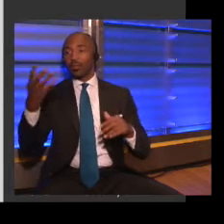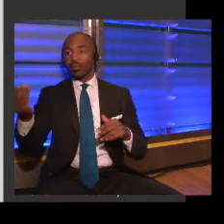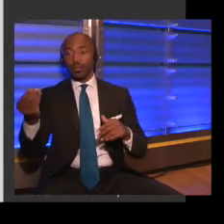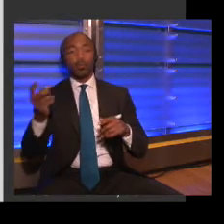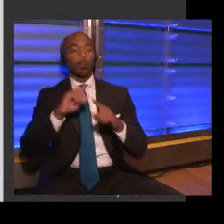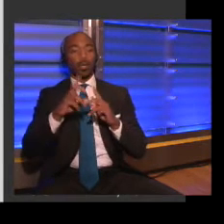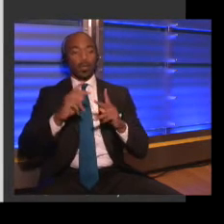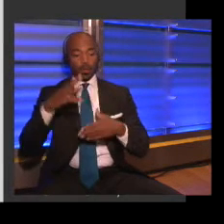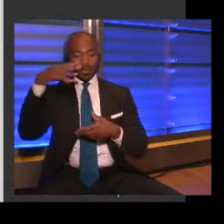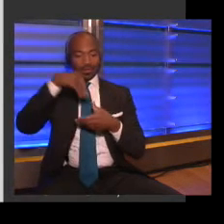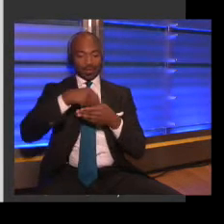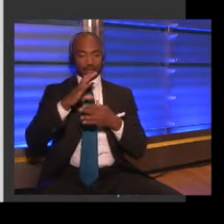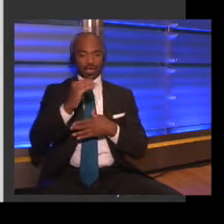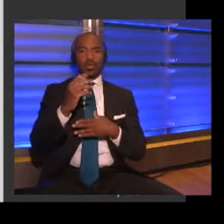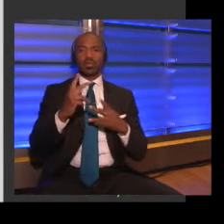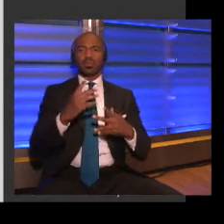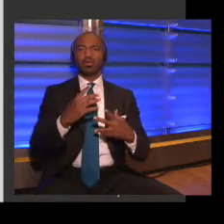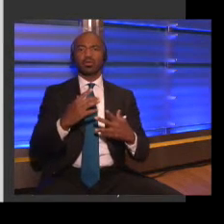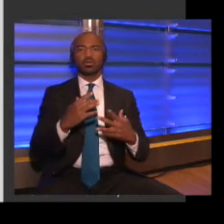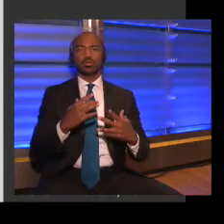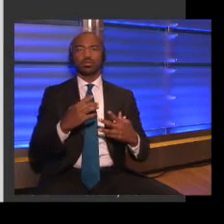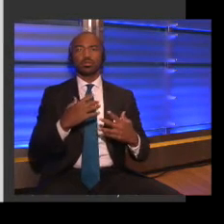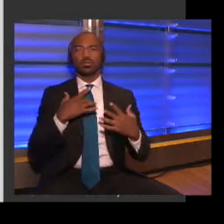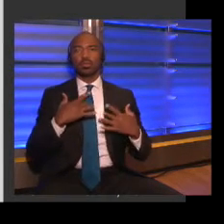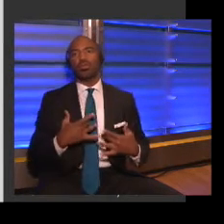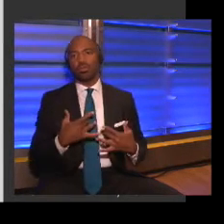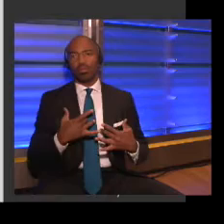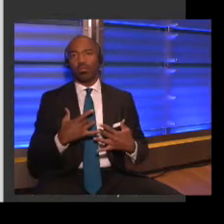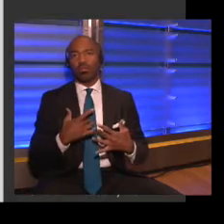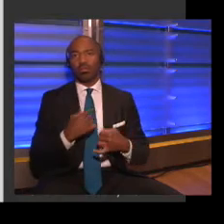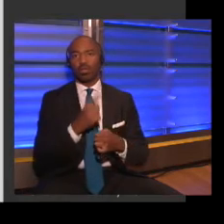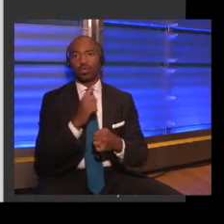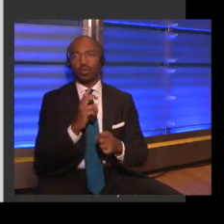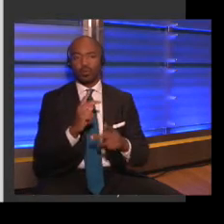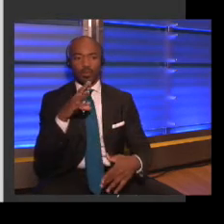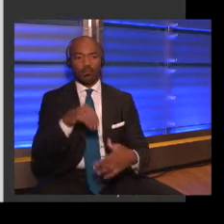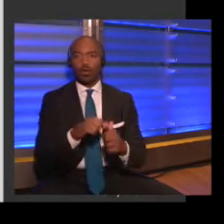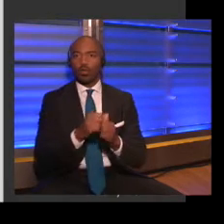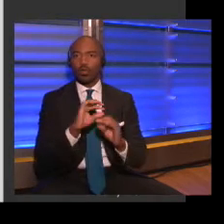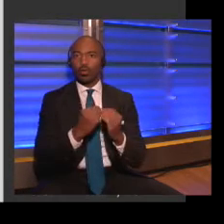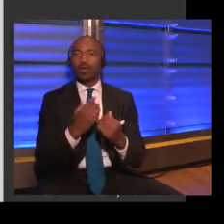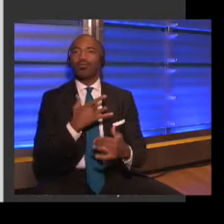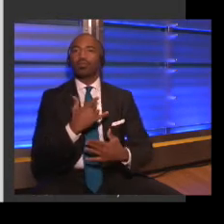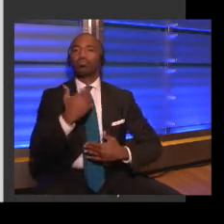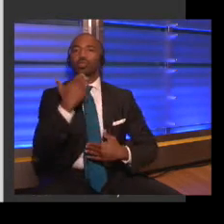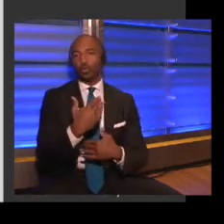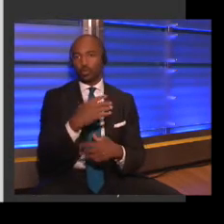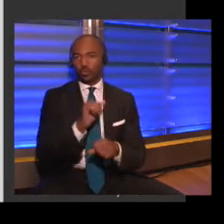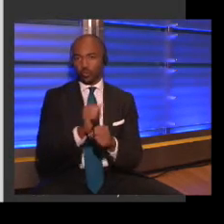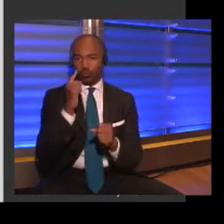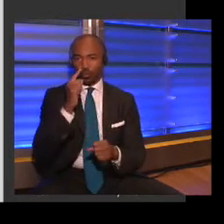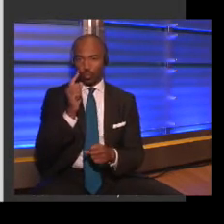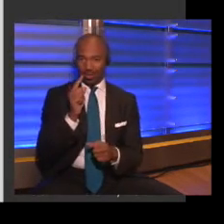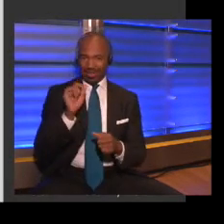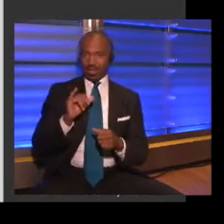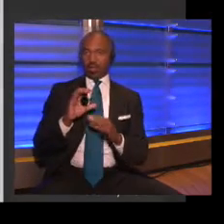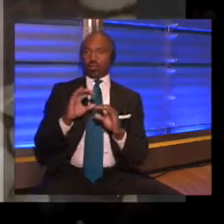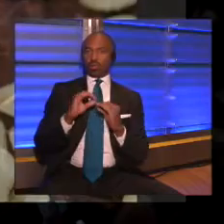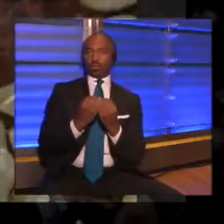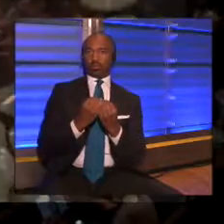inside the company on really engaging people in your organization. because that is ultimately what this is